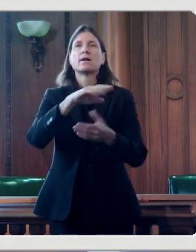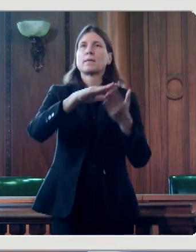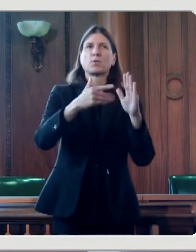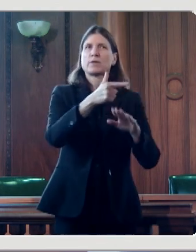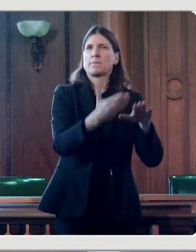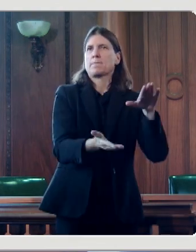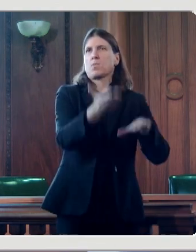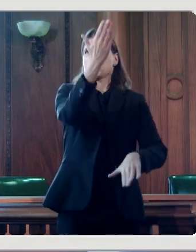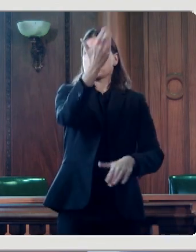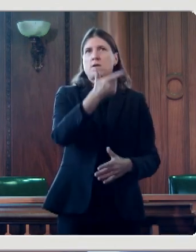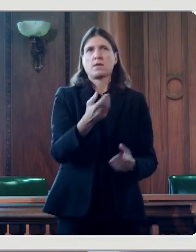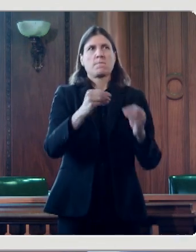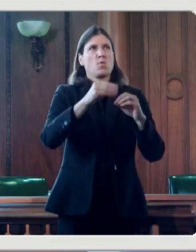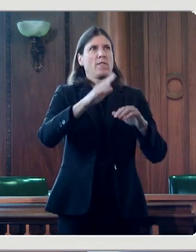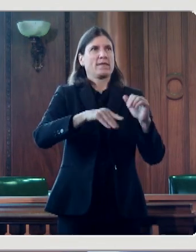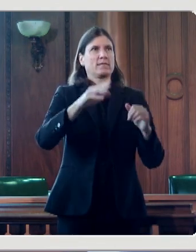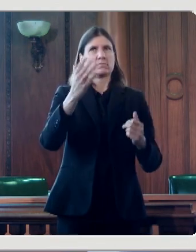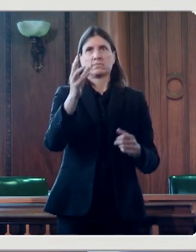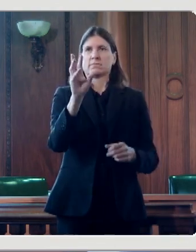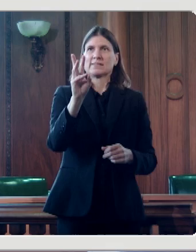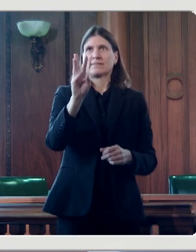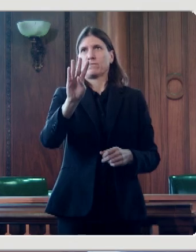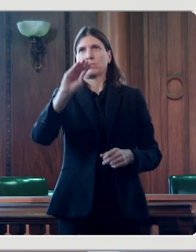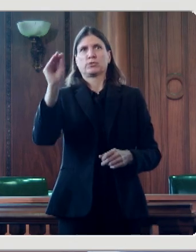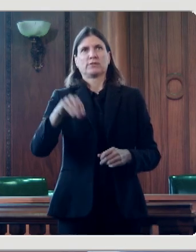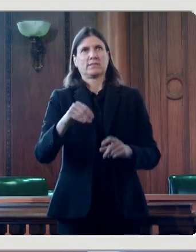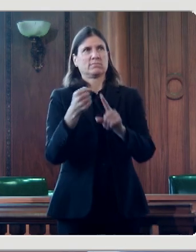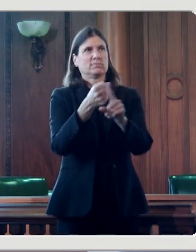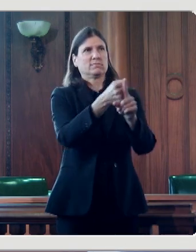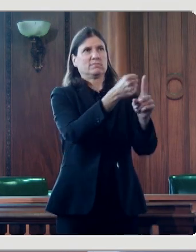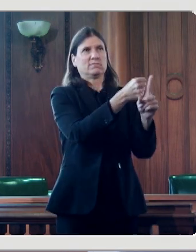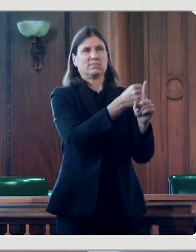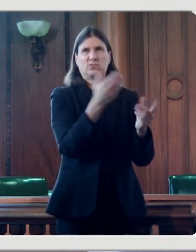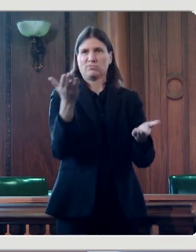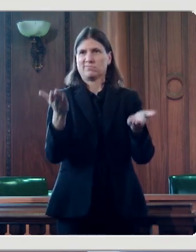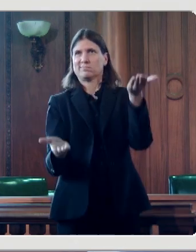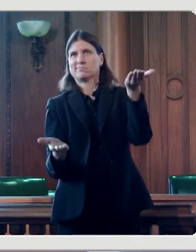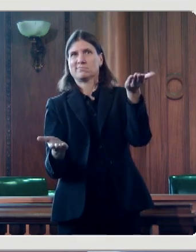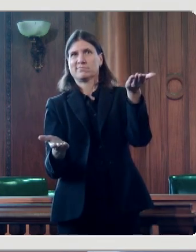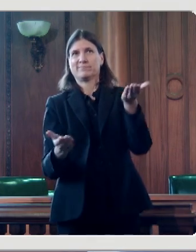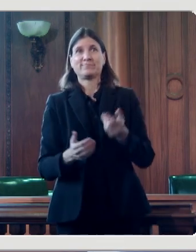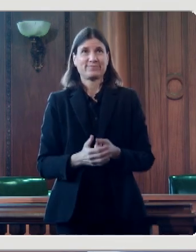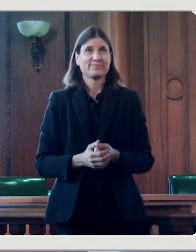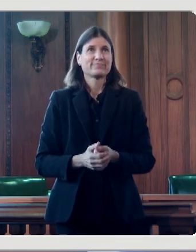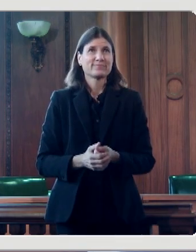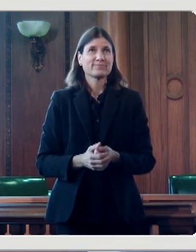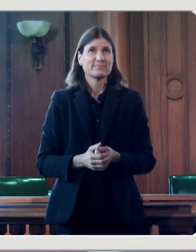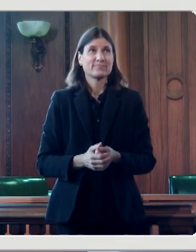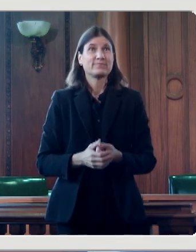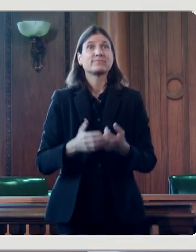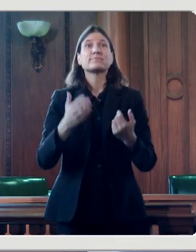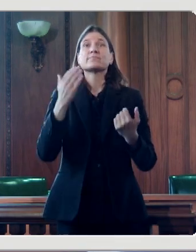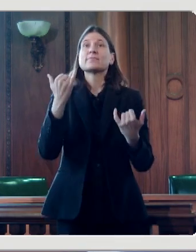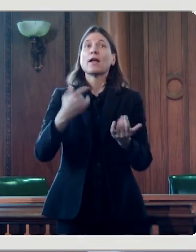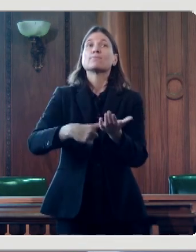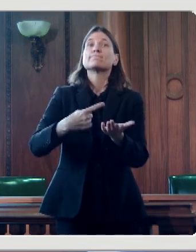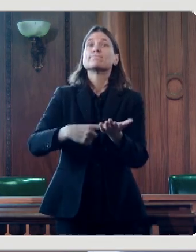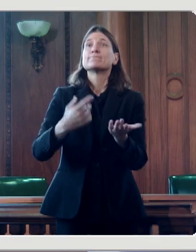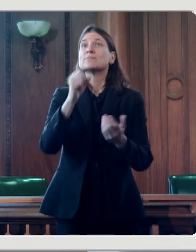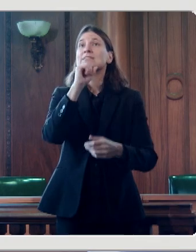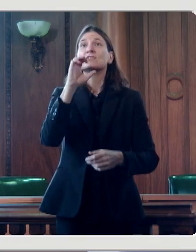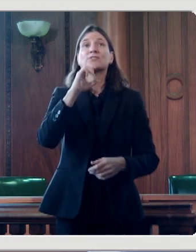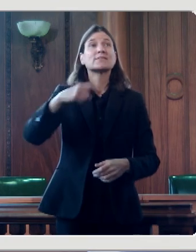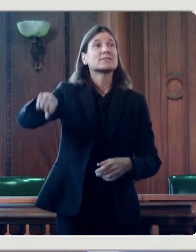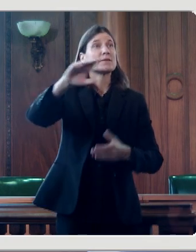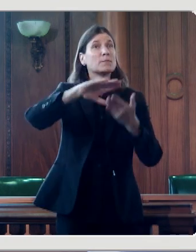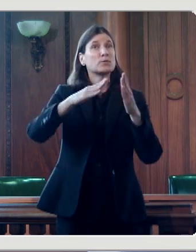Our senior citizens, their home delivery of meals continues, and I'm again very appreciative of those continued efforts through Commissioner